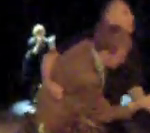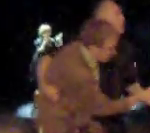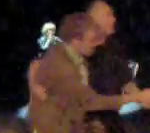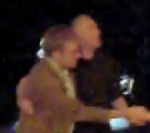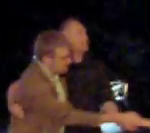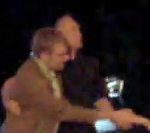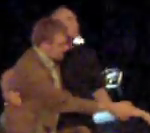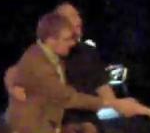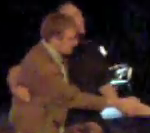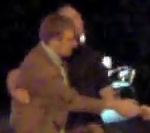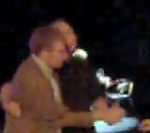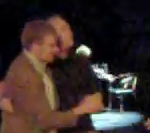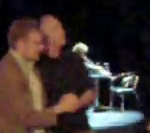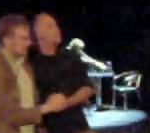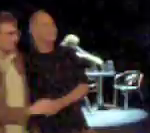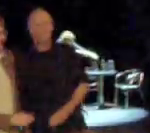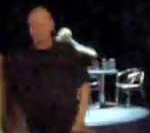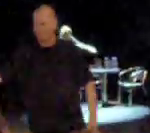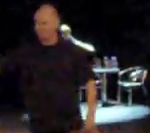let him pull the next one up.